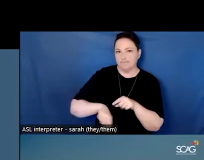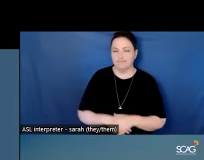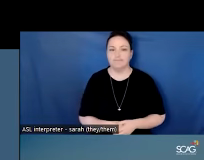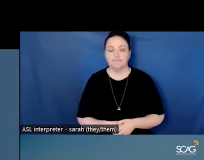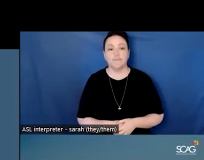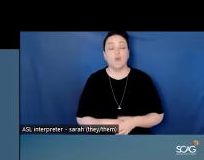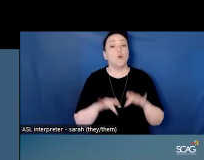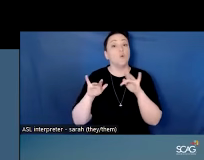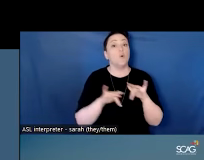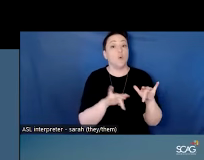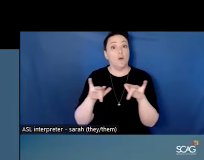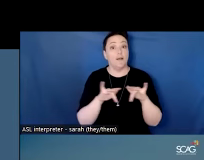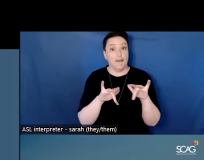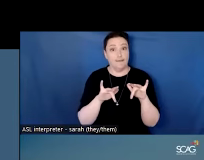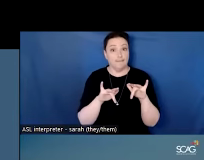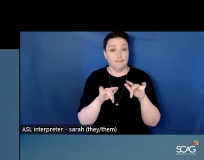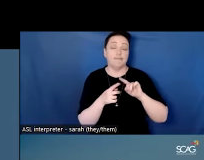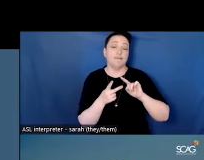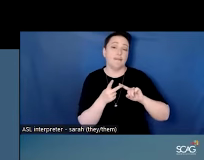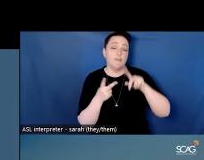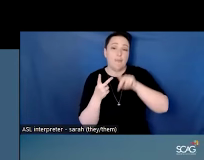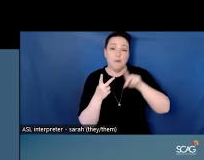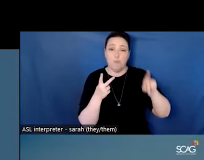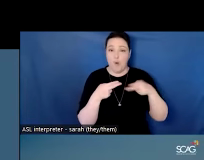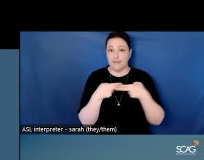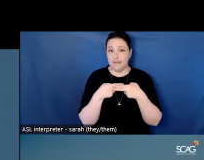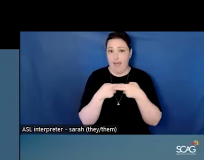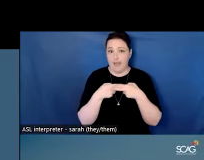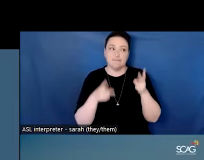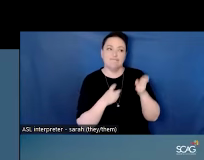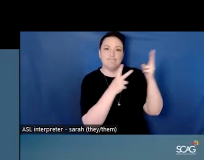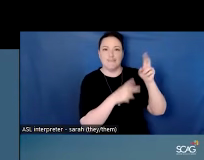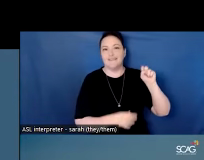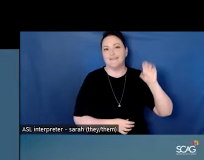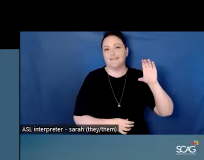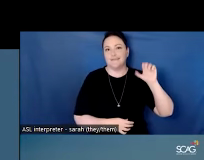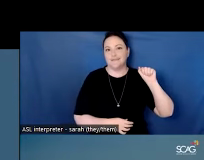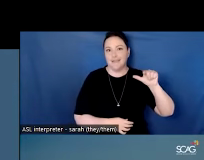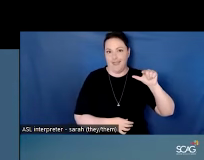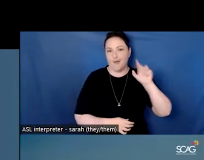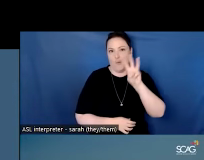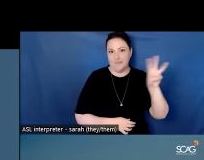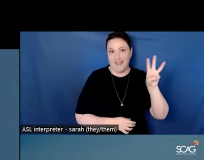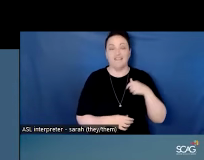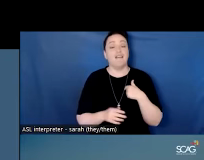PowerPoint slides will be made available on the SCAG website and sent to everyone who has registered for the